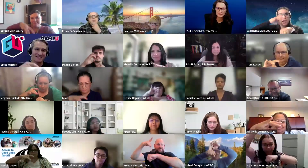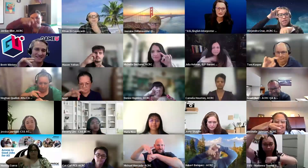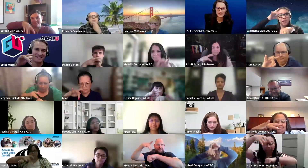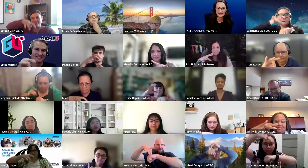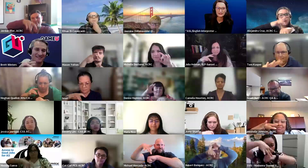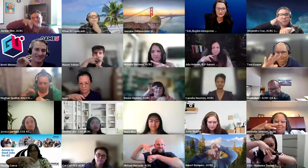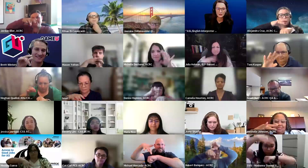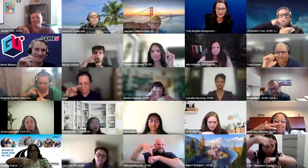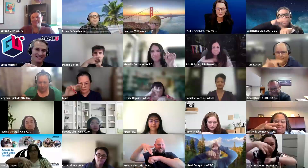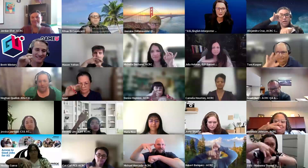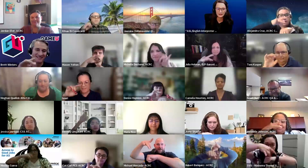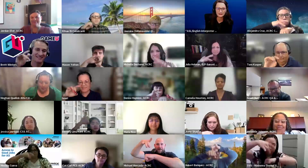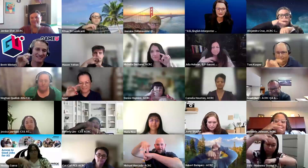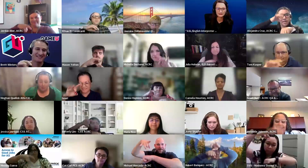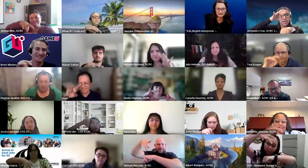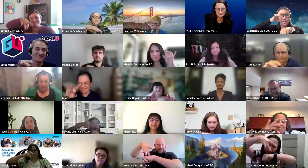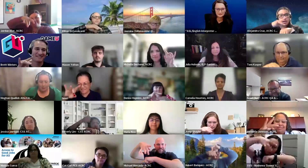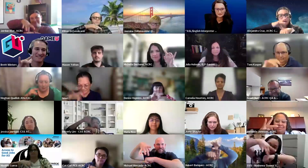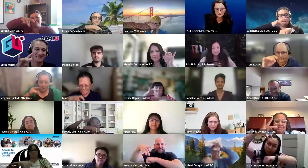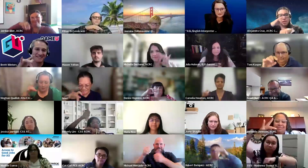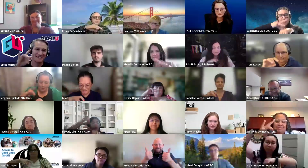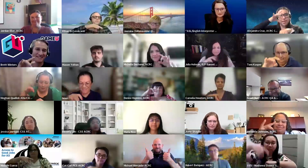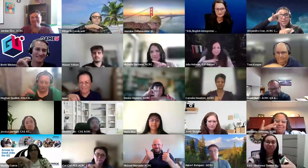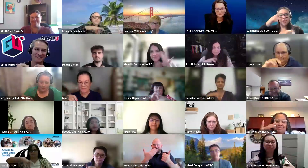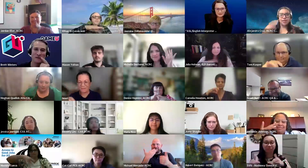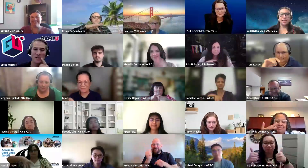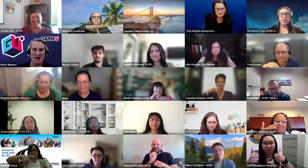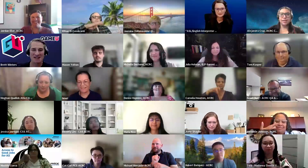So you kind of do it fast and twice. Pumpkin.